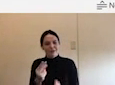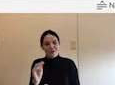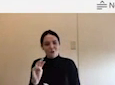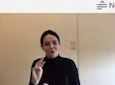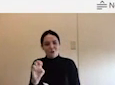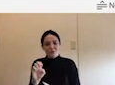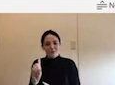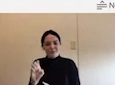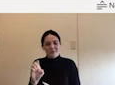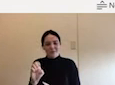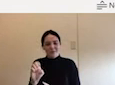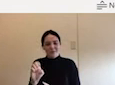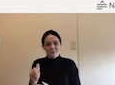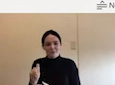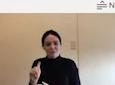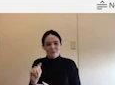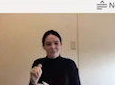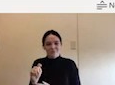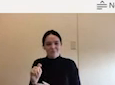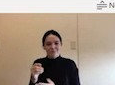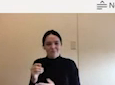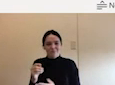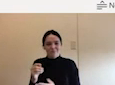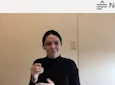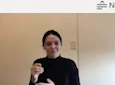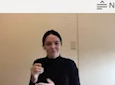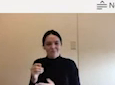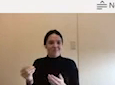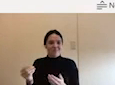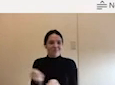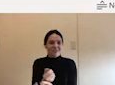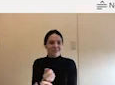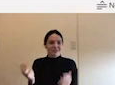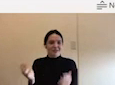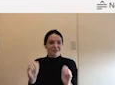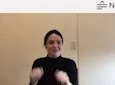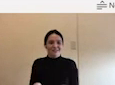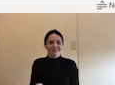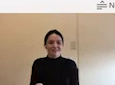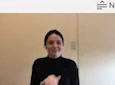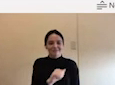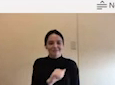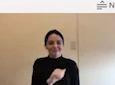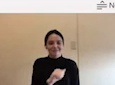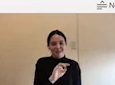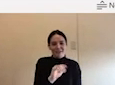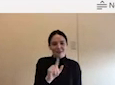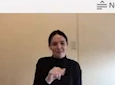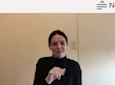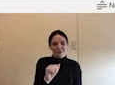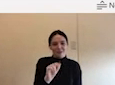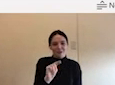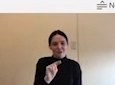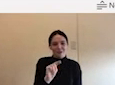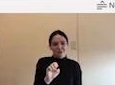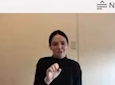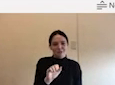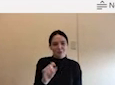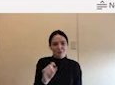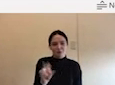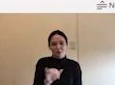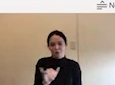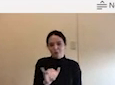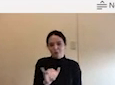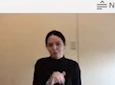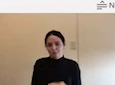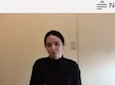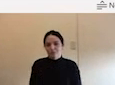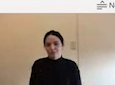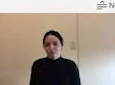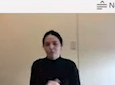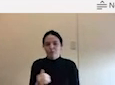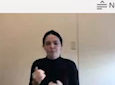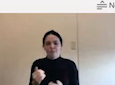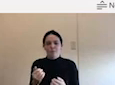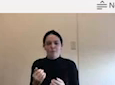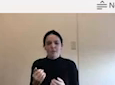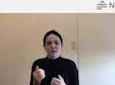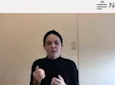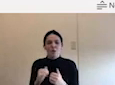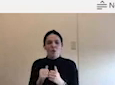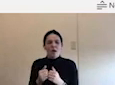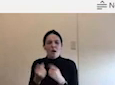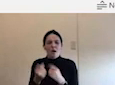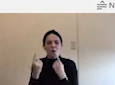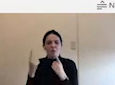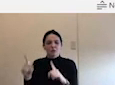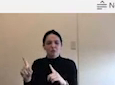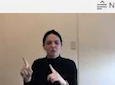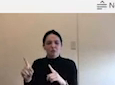anywhere, pretty much. Amazon too. So the way this thing works is these